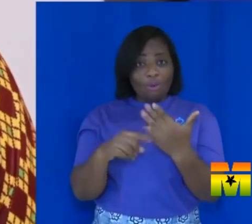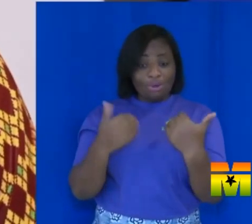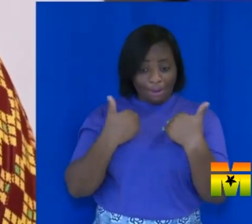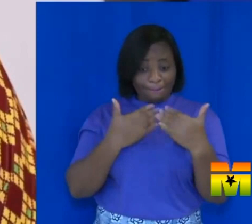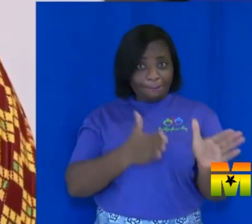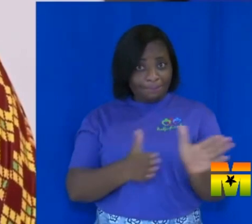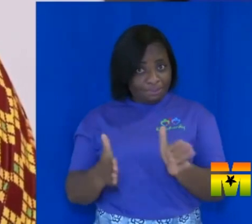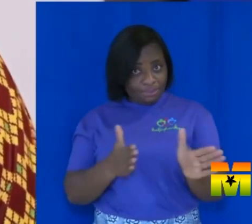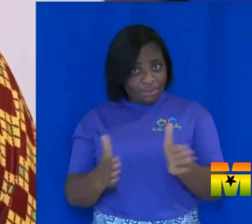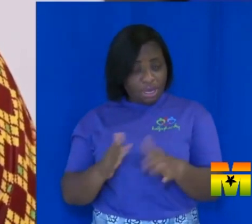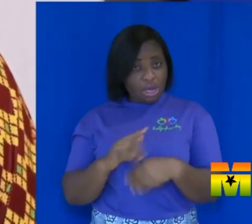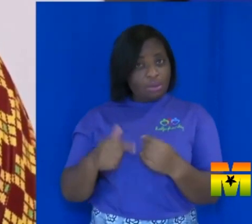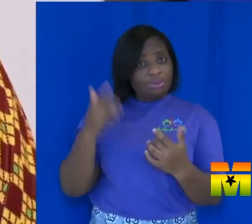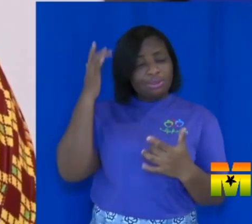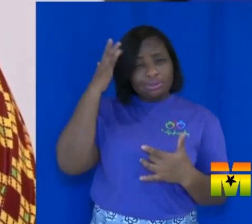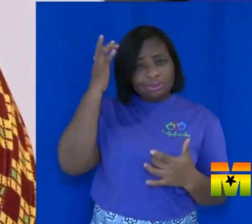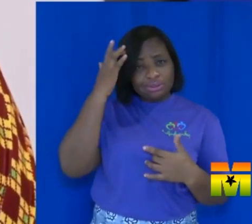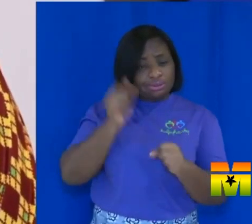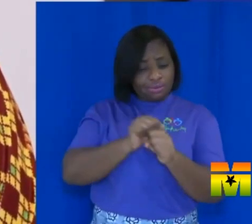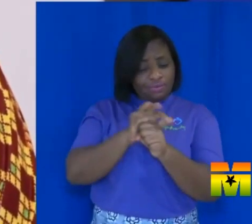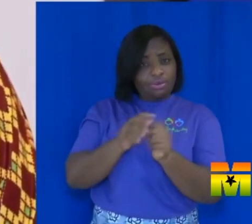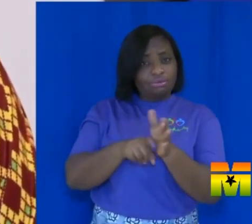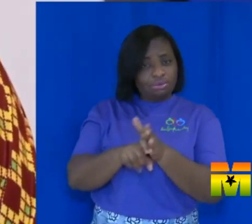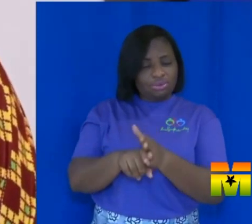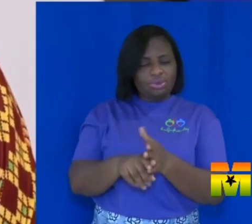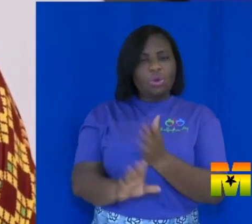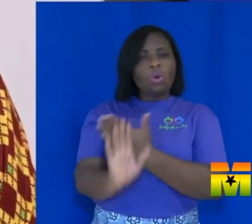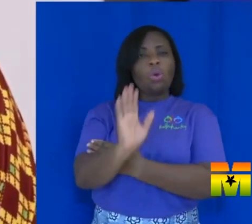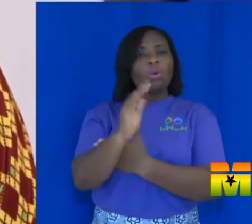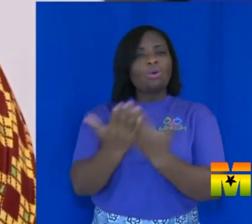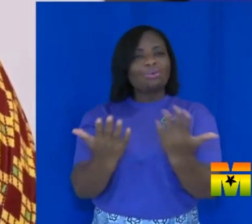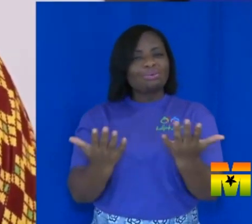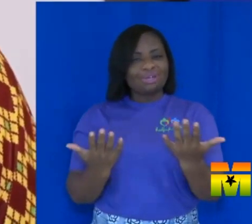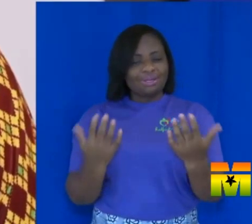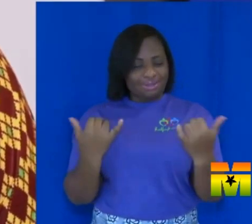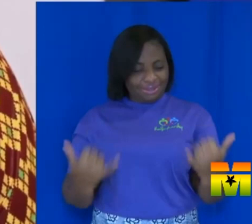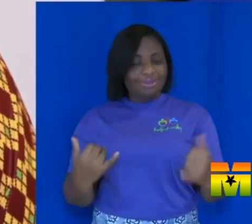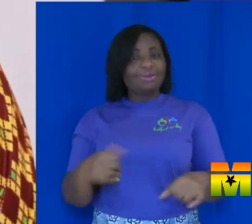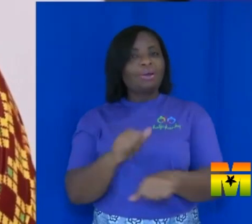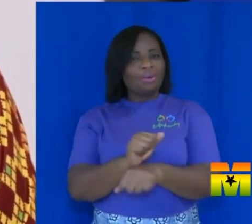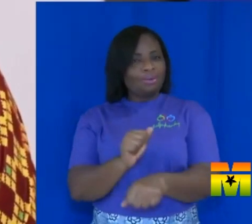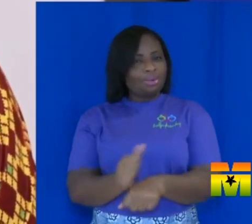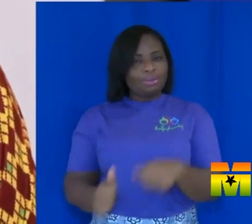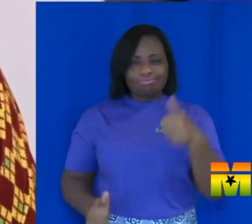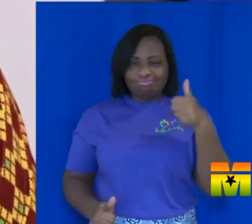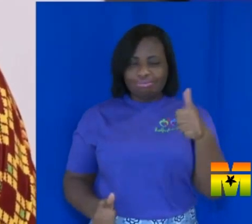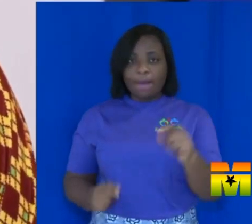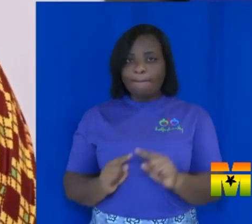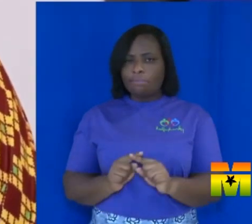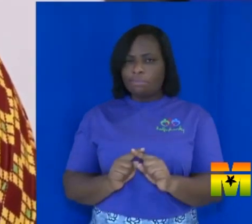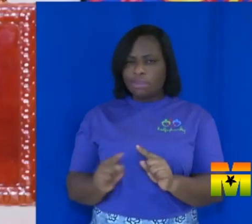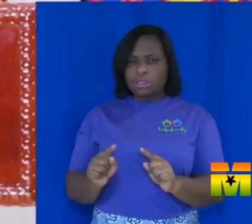Sisea, Ayaye Efa Yariano, Unyankupon Adaruma, Eyejuma,